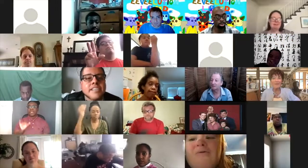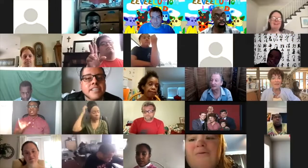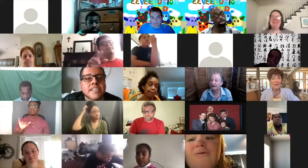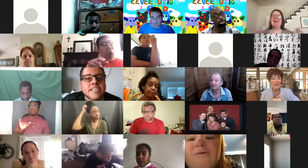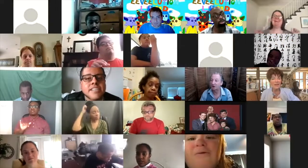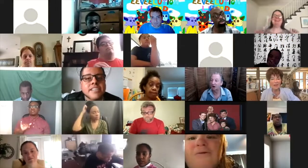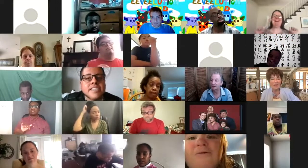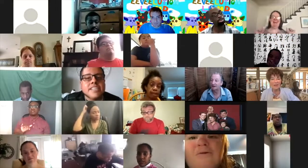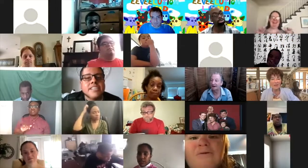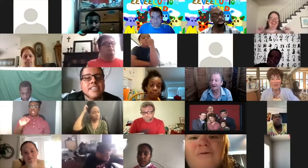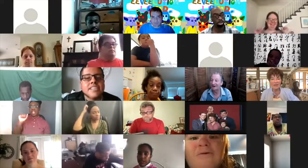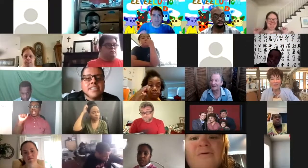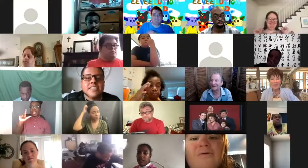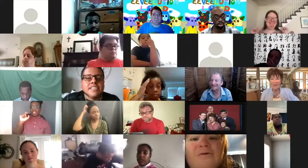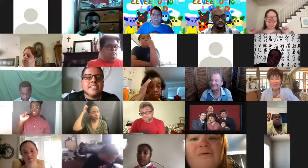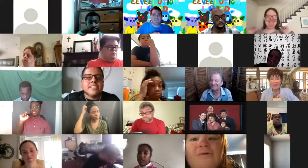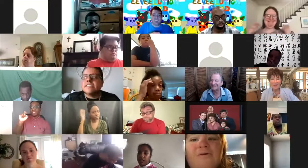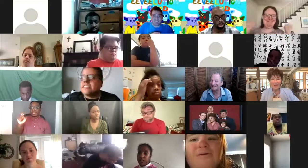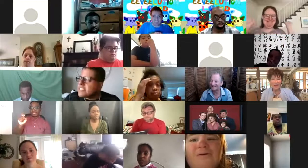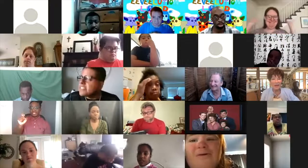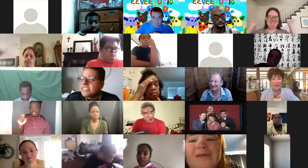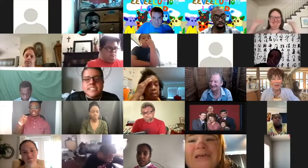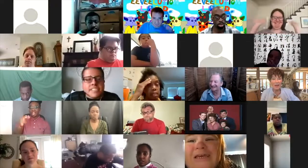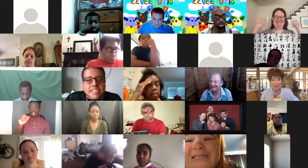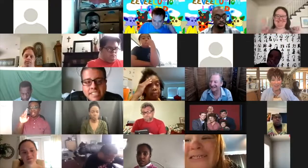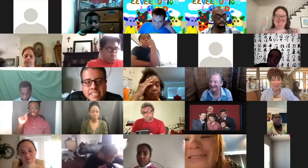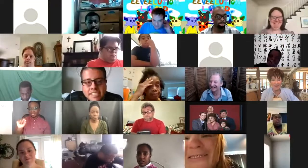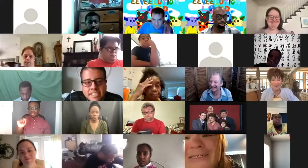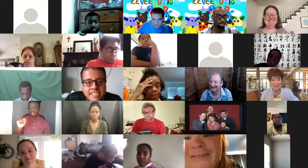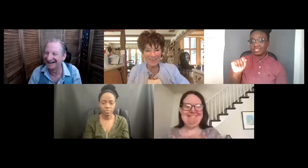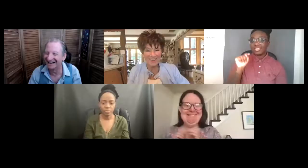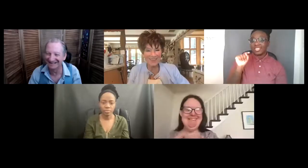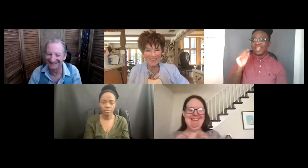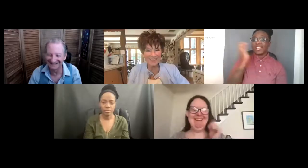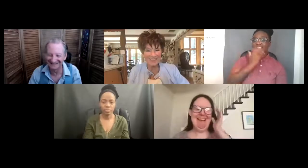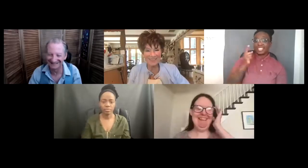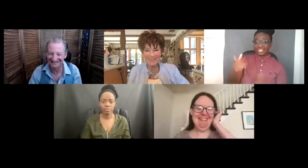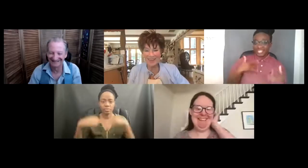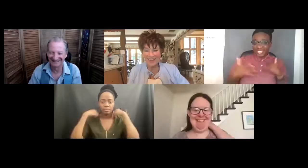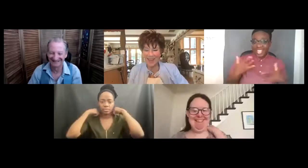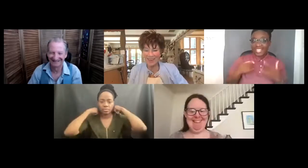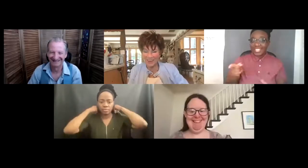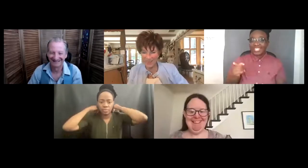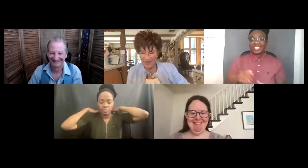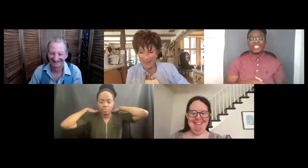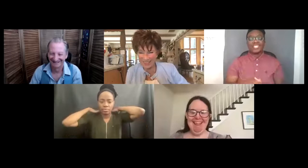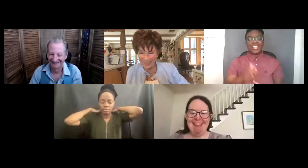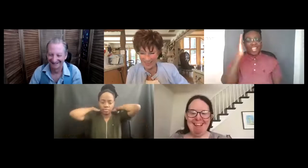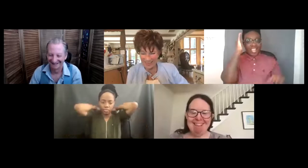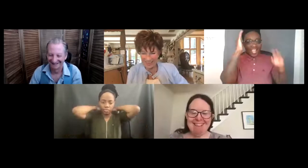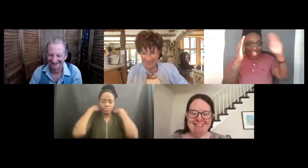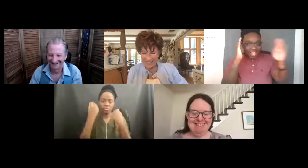Hart. Alex Hart. Oh my God, she's so excited. Mm. There she is. Hello.